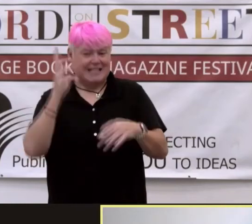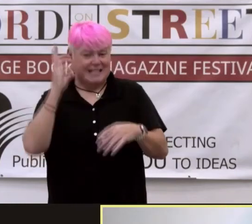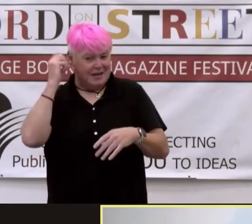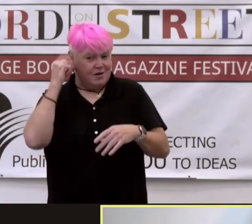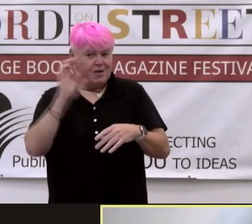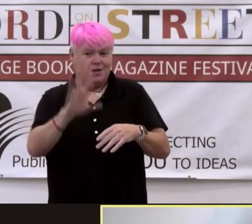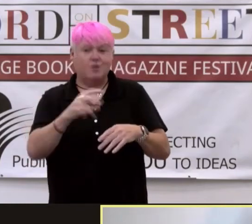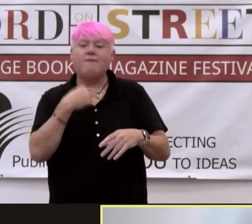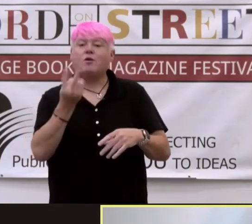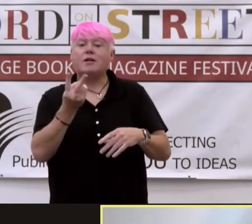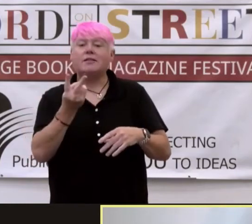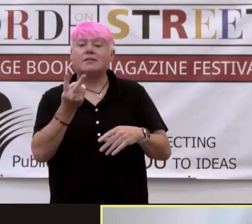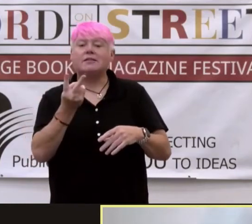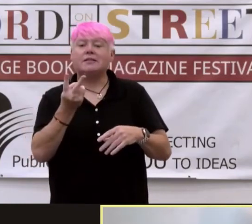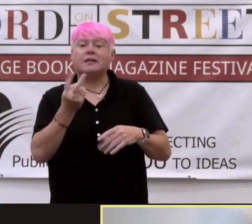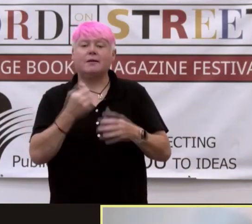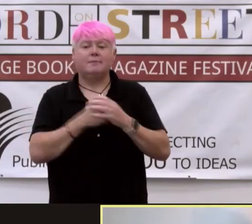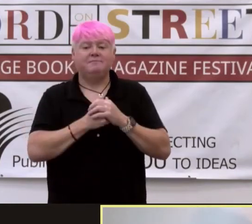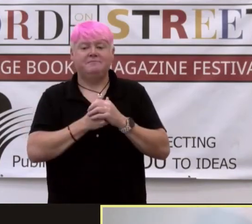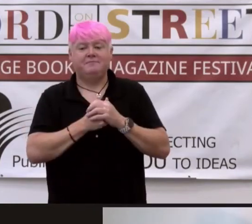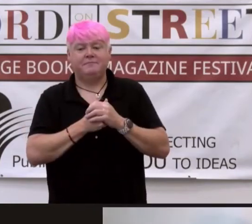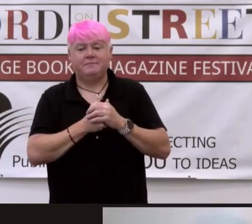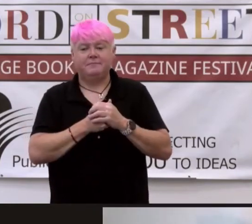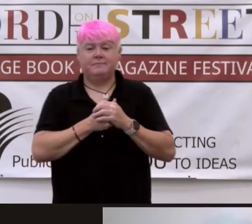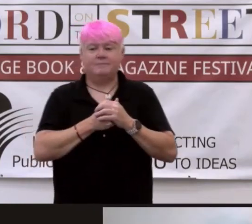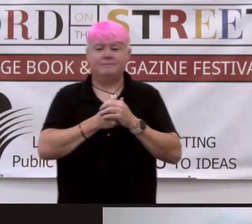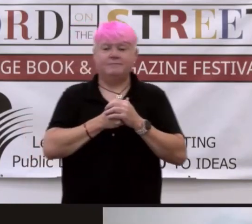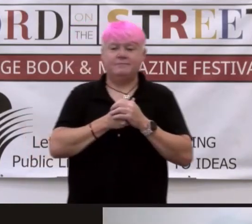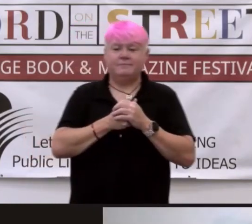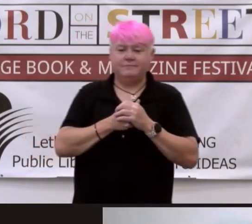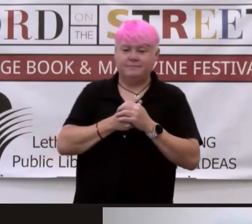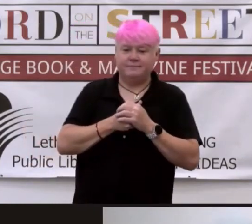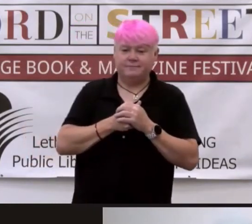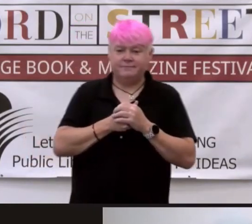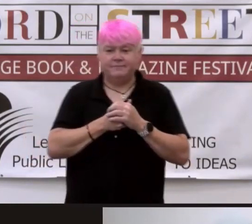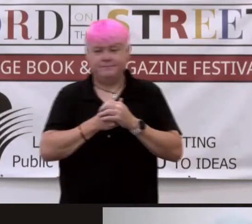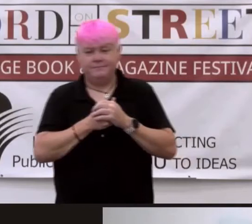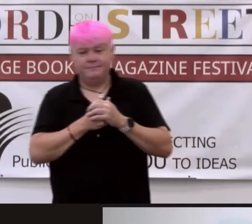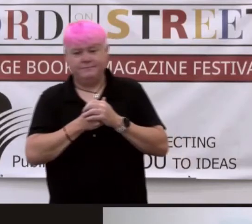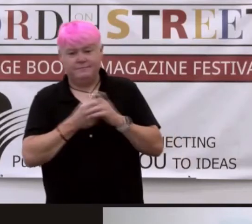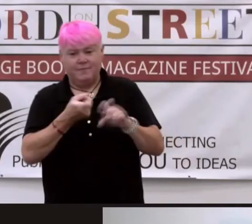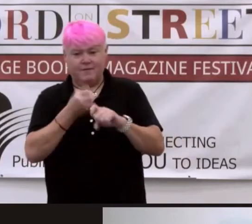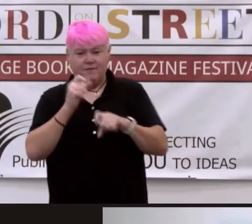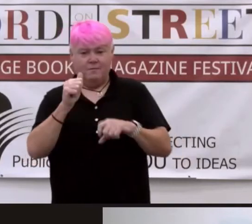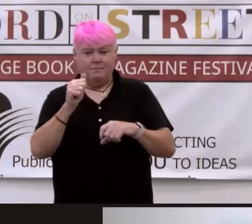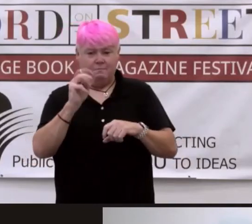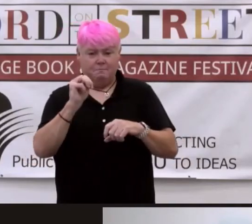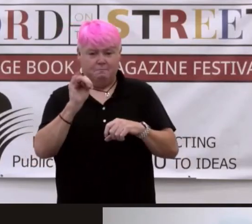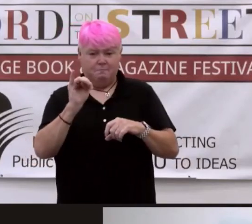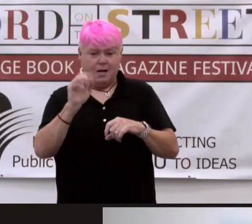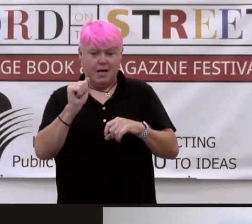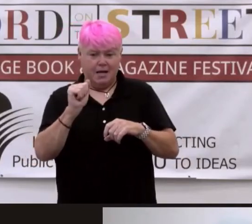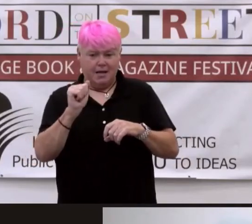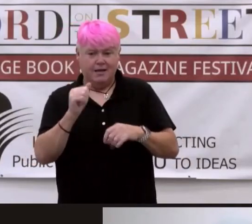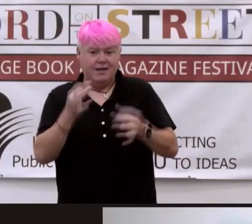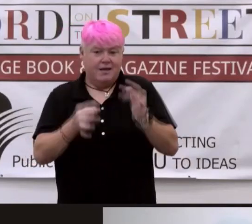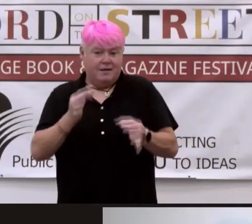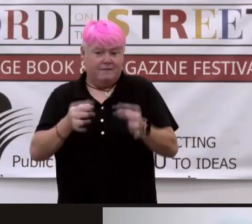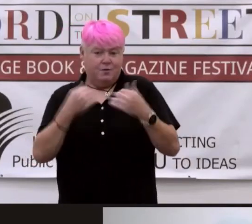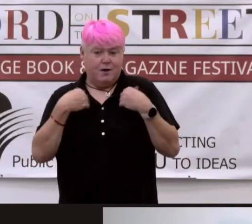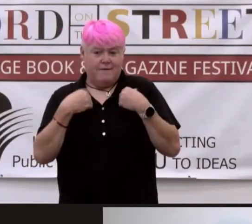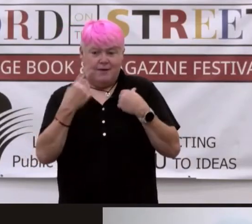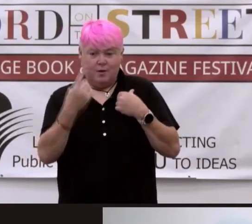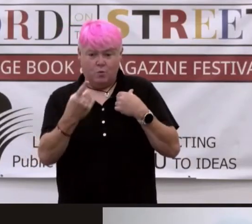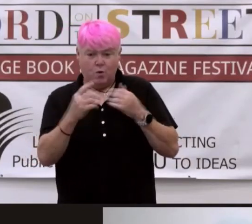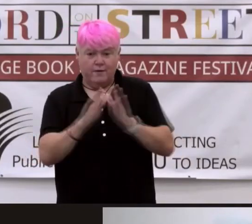like, no, that's failed me too. Oh no. From Maya, if you were to have one of your books adapted to a show